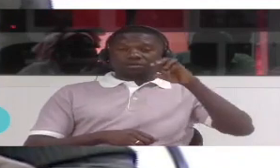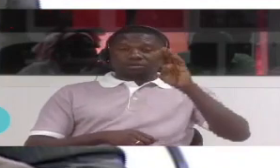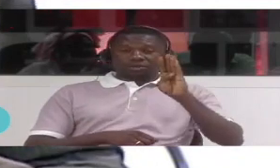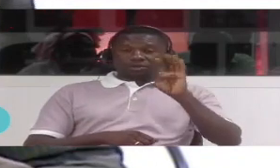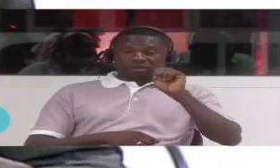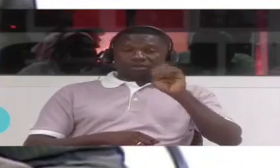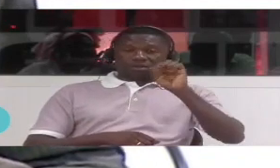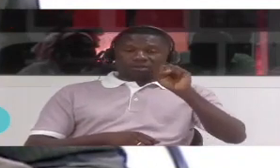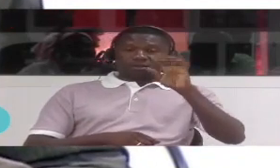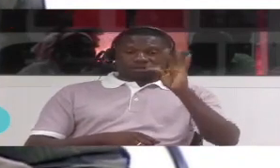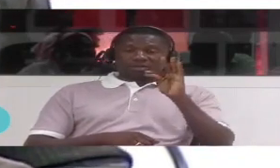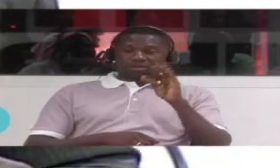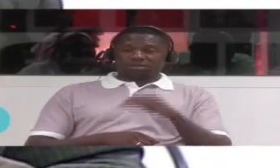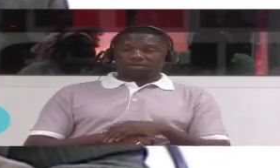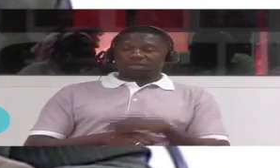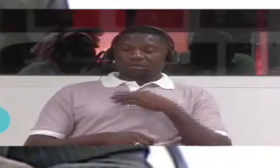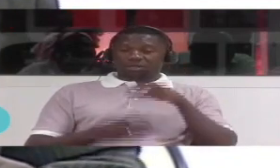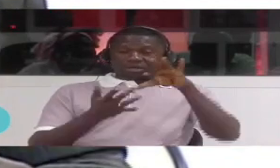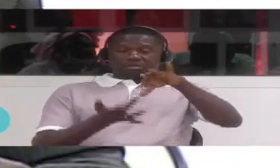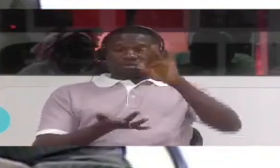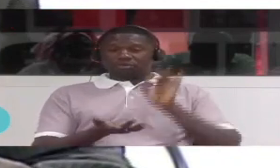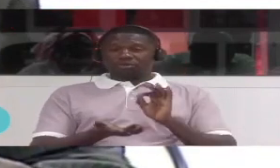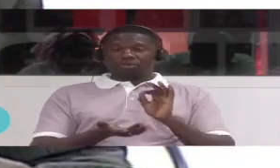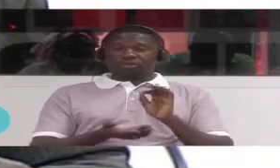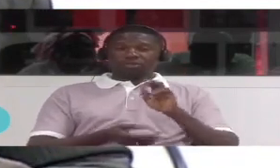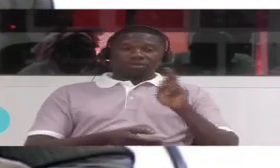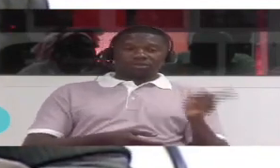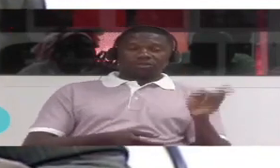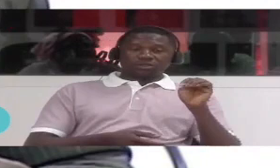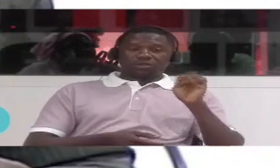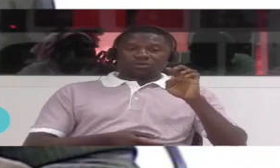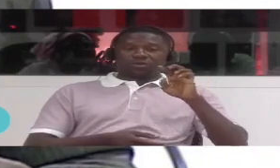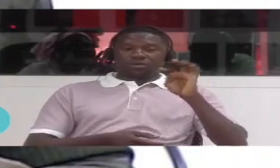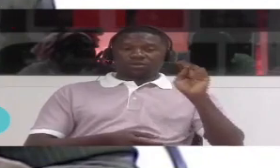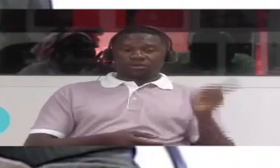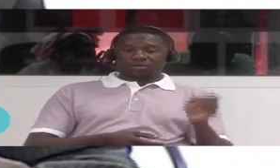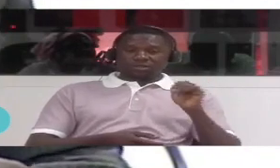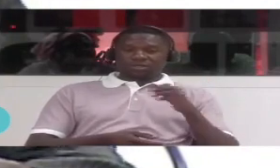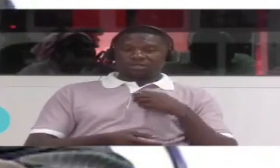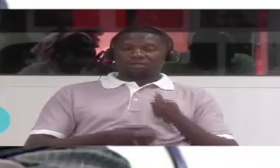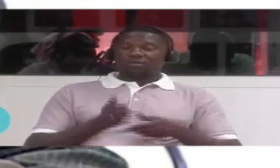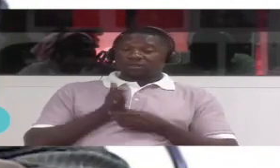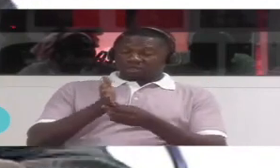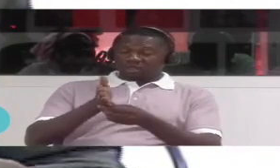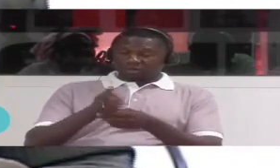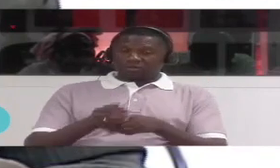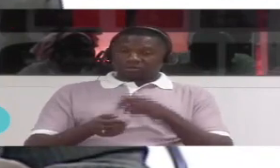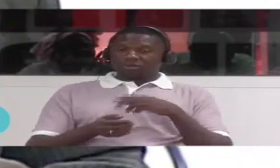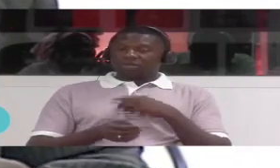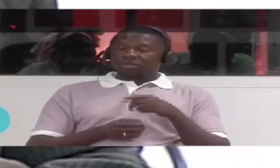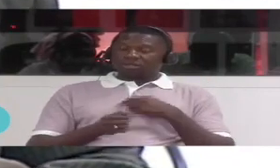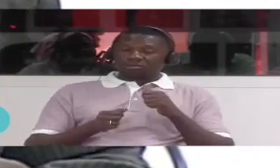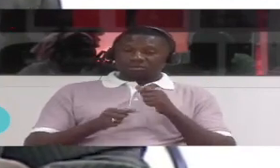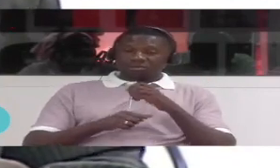George as managing director and asked the management to recruit more journalists and